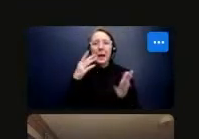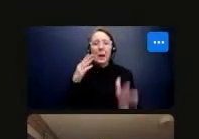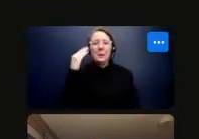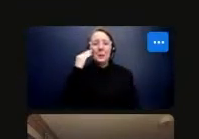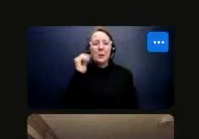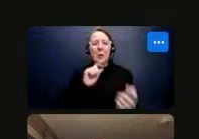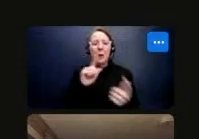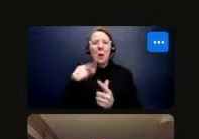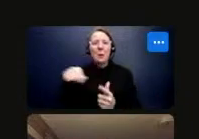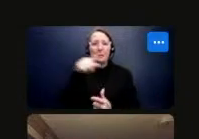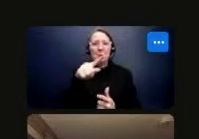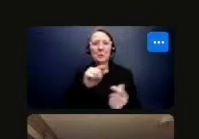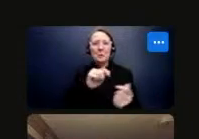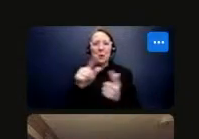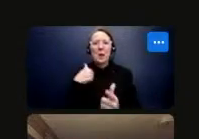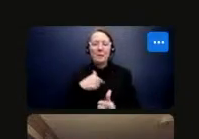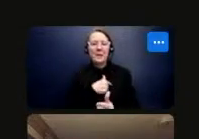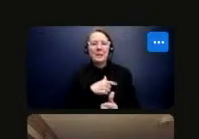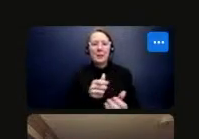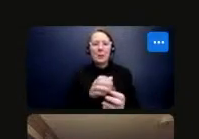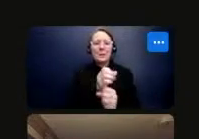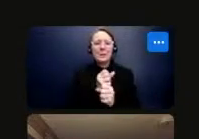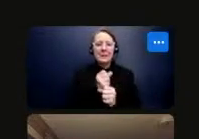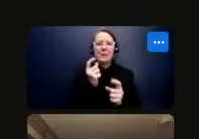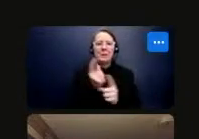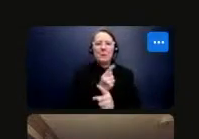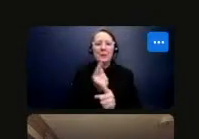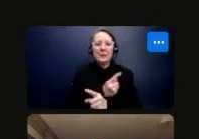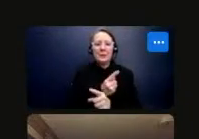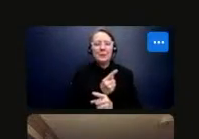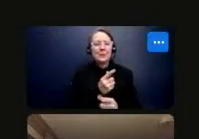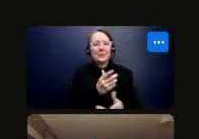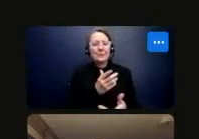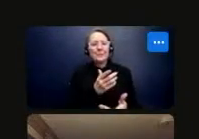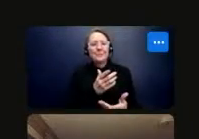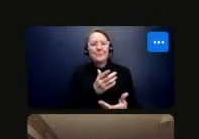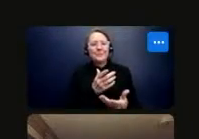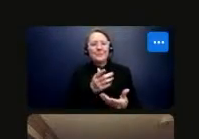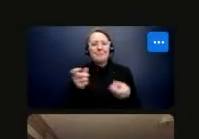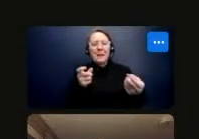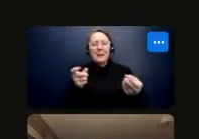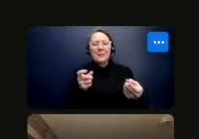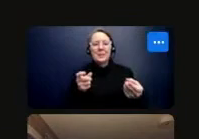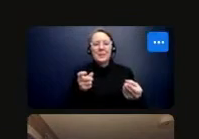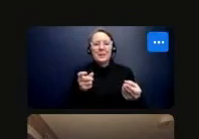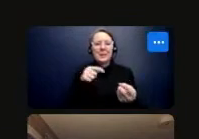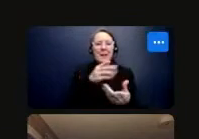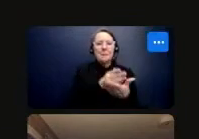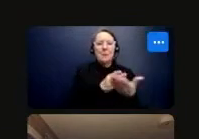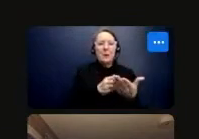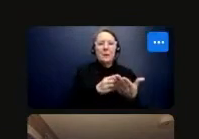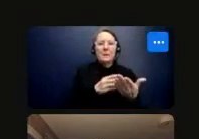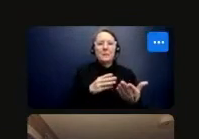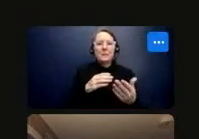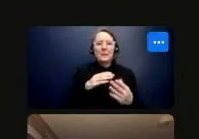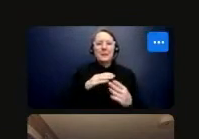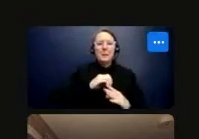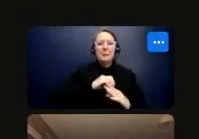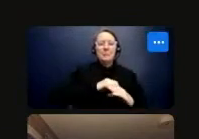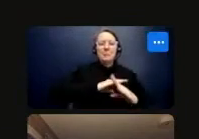are receiving on a regular basis around managing that part of the preventing, managing, and